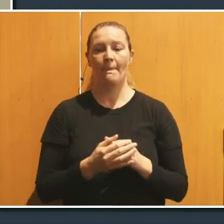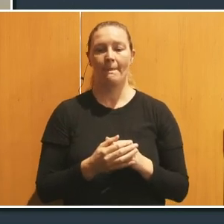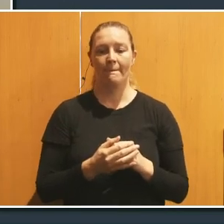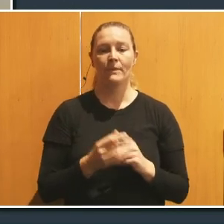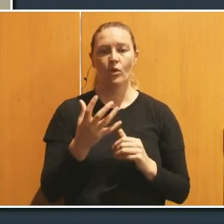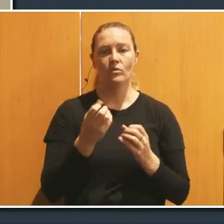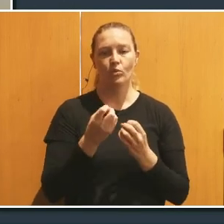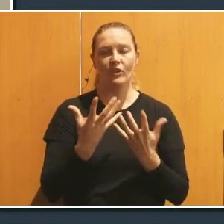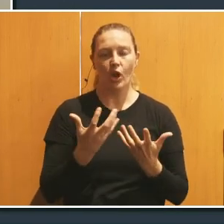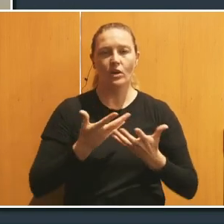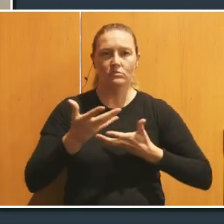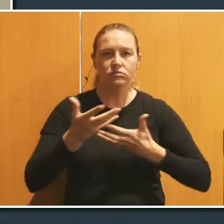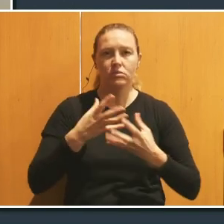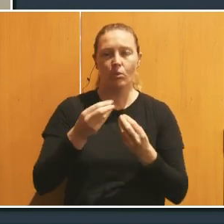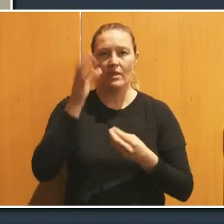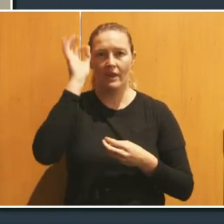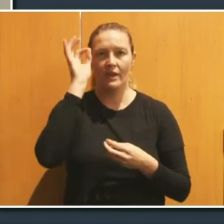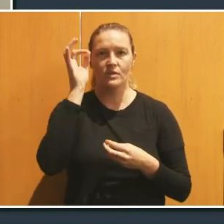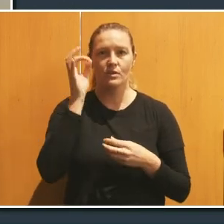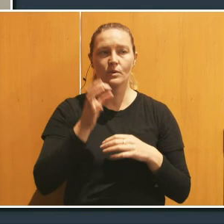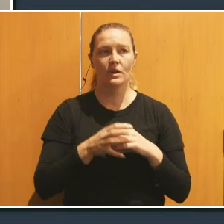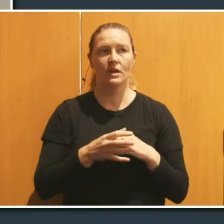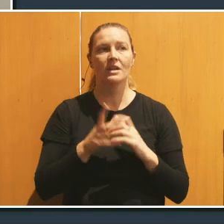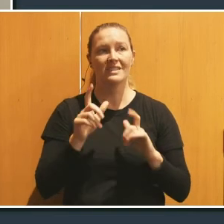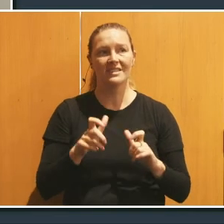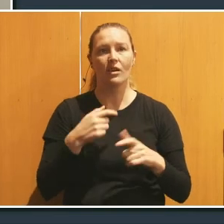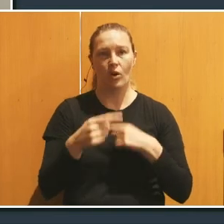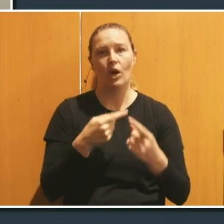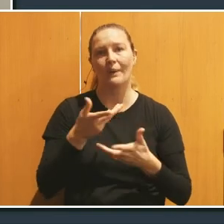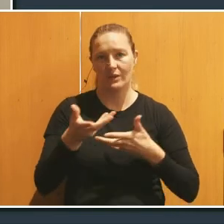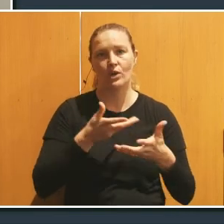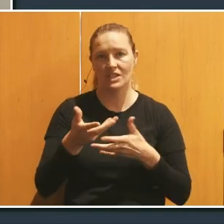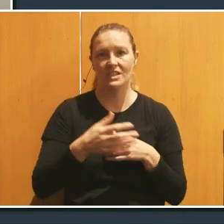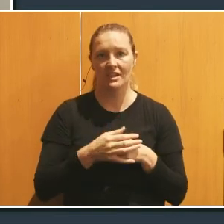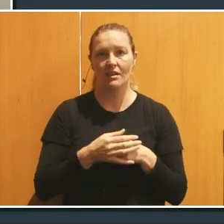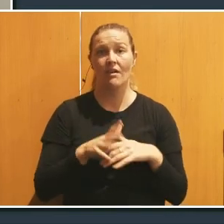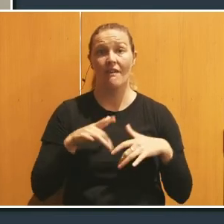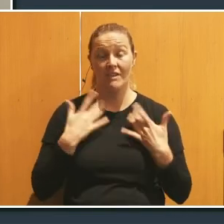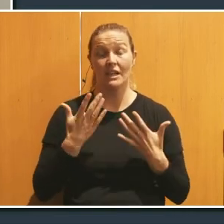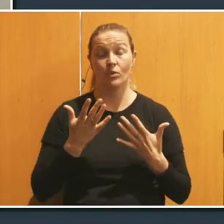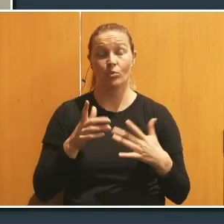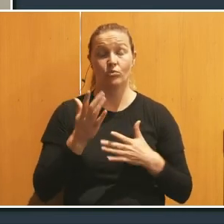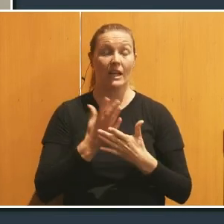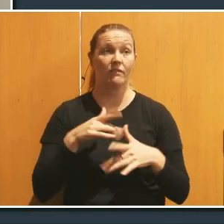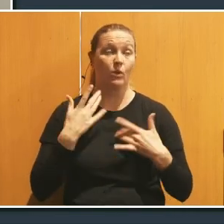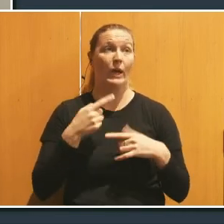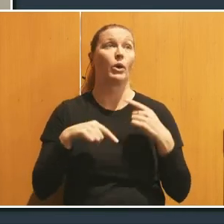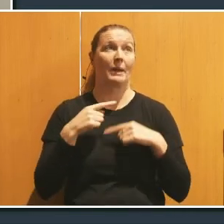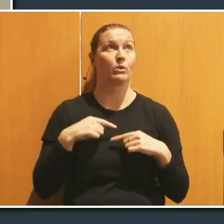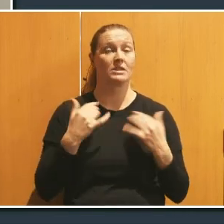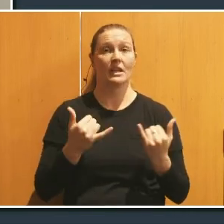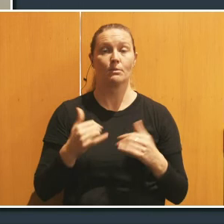negotiation with council, and we're, as I say, we're still negotiating. In fact, it feels like we're going backwards. So I